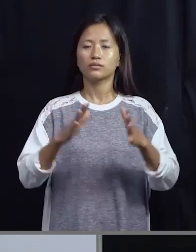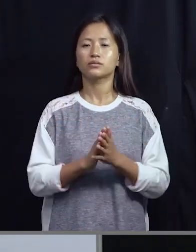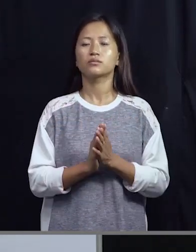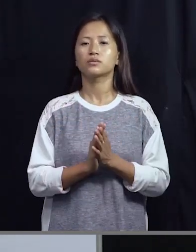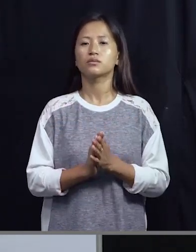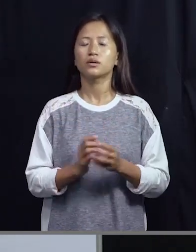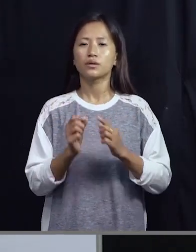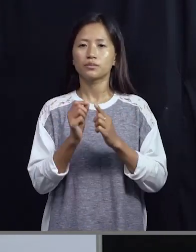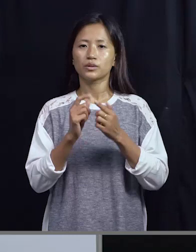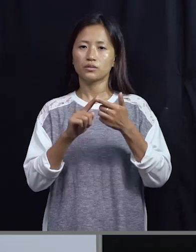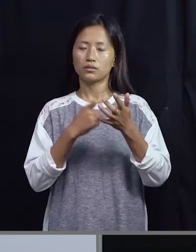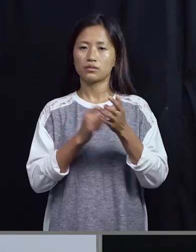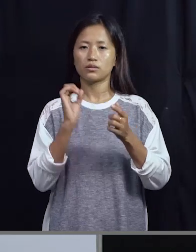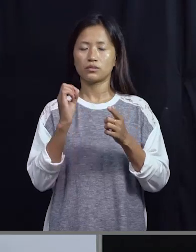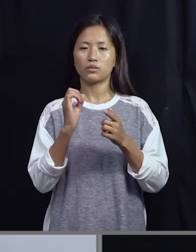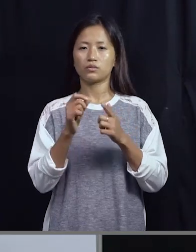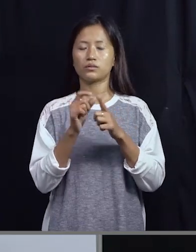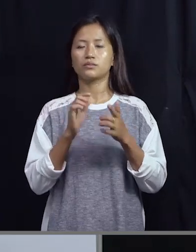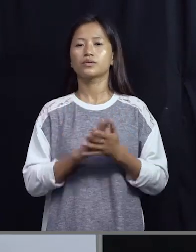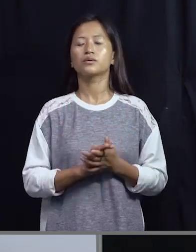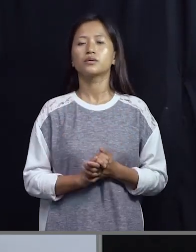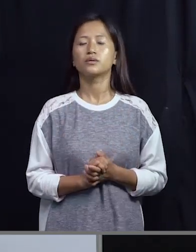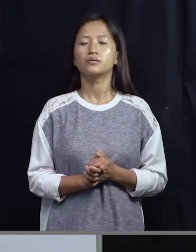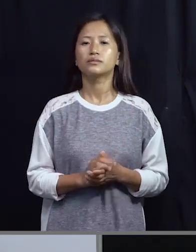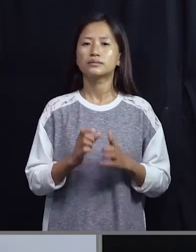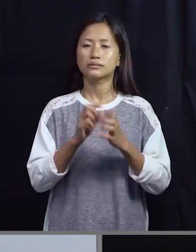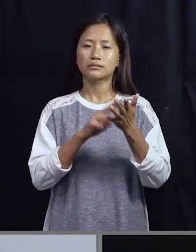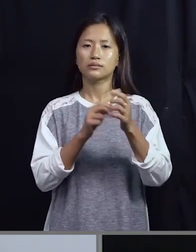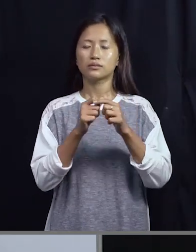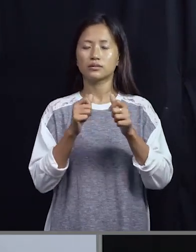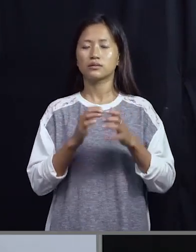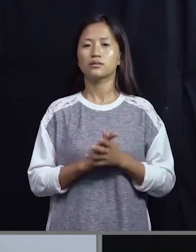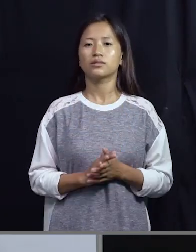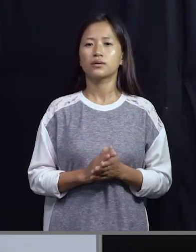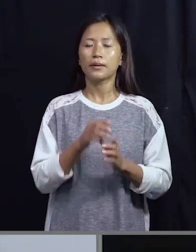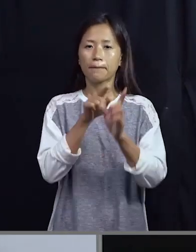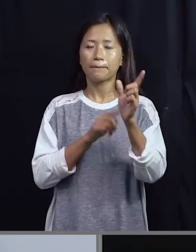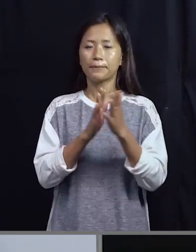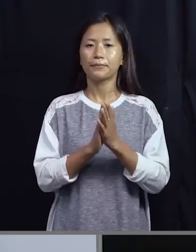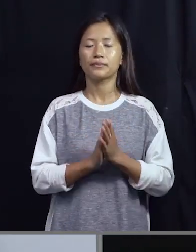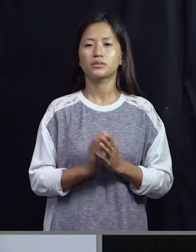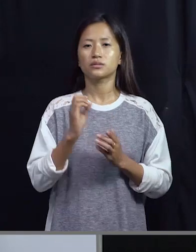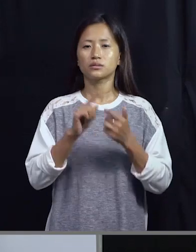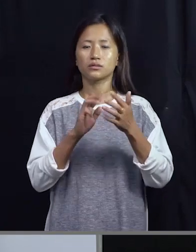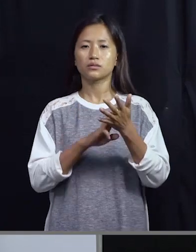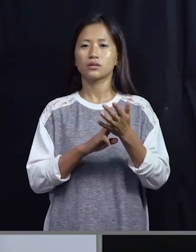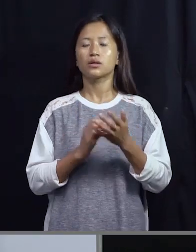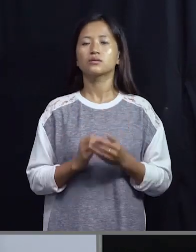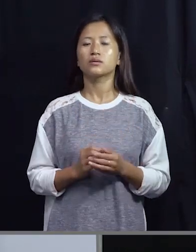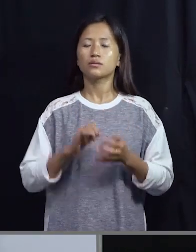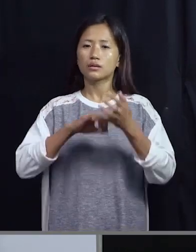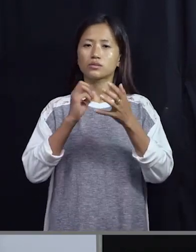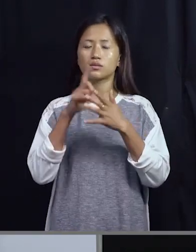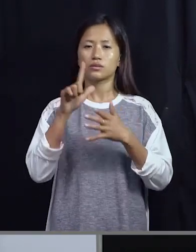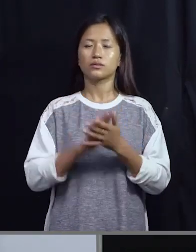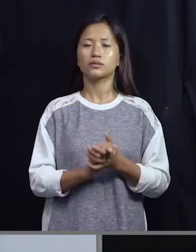some certain period of time, they extracted the DNA, and they by centrifugation using cesium chloride solution.